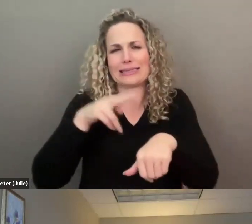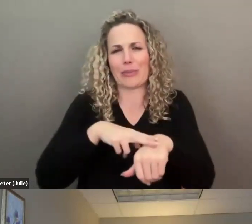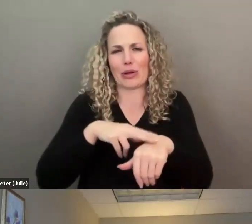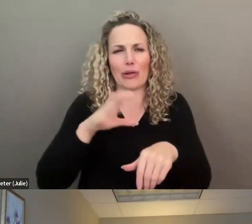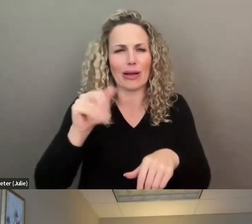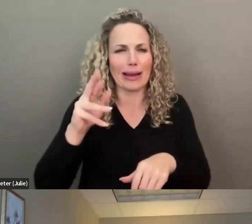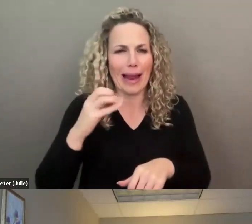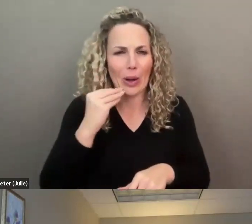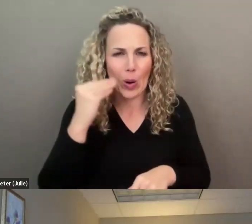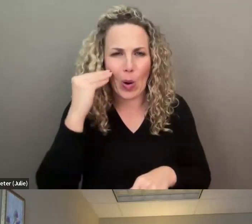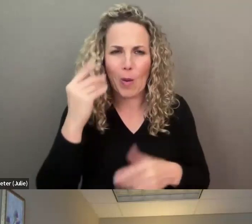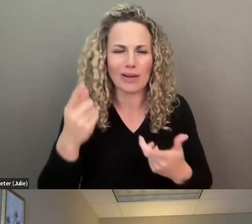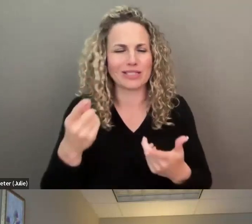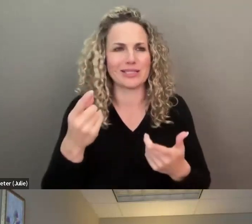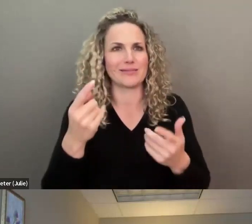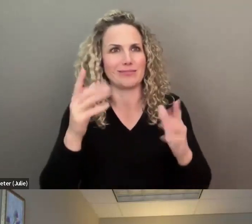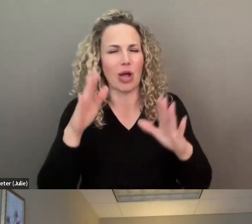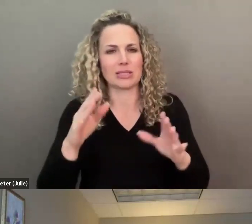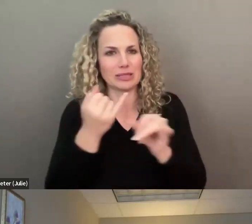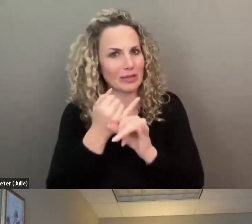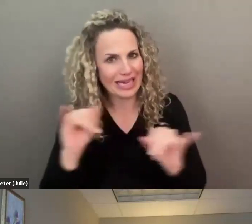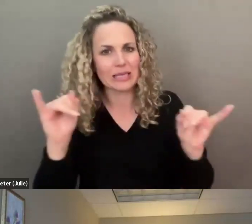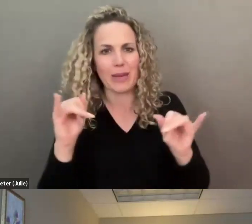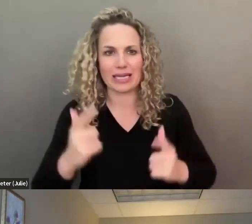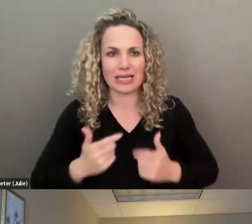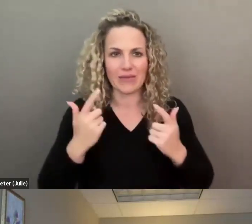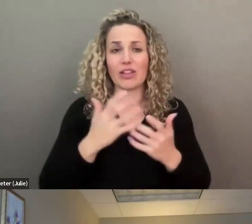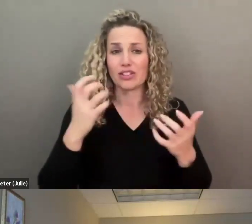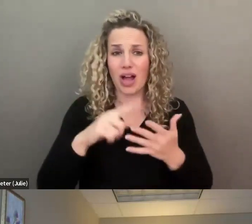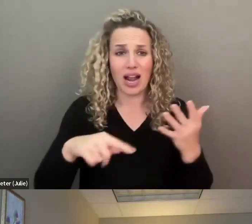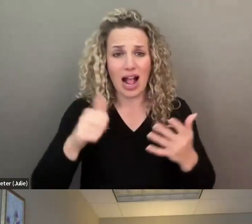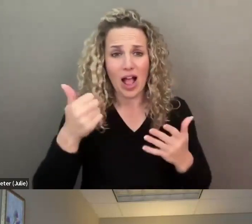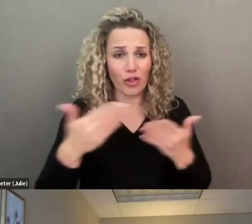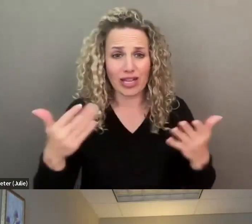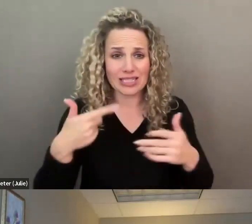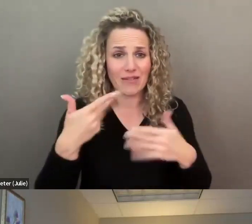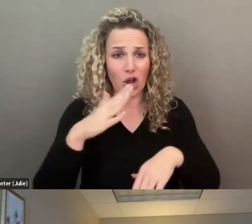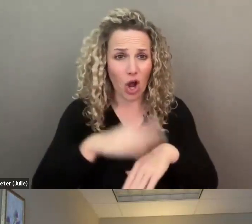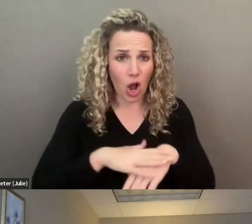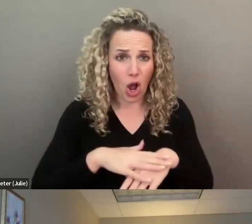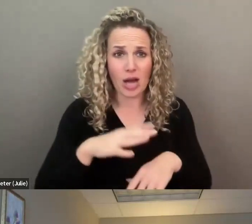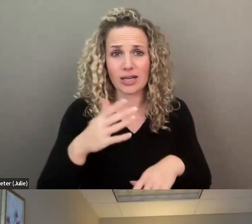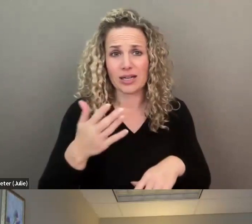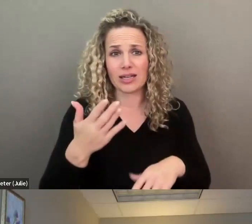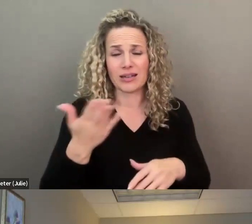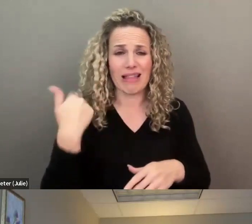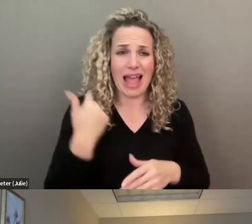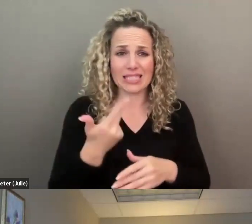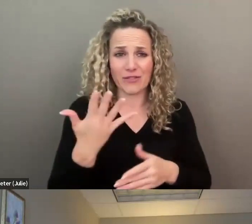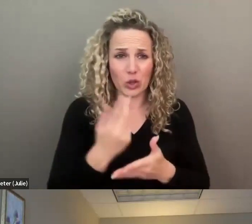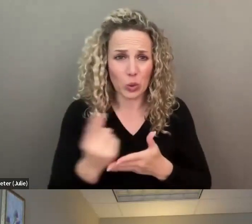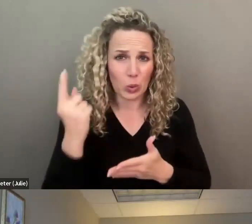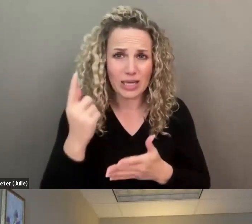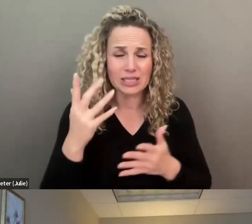really independent living. There's a lot of other things that have gone on over the last few weeks that we're going to be going